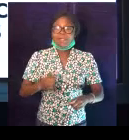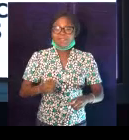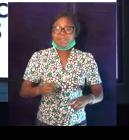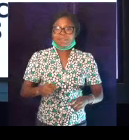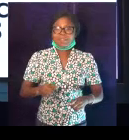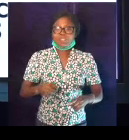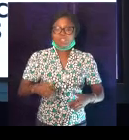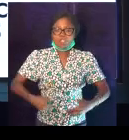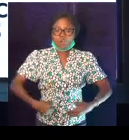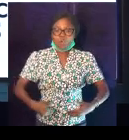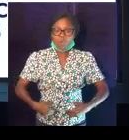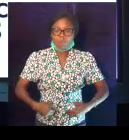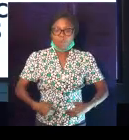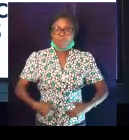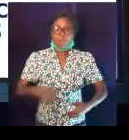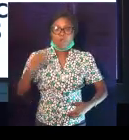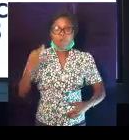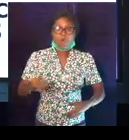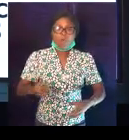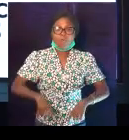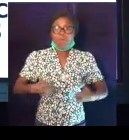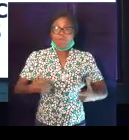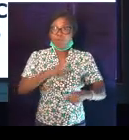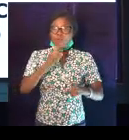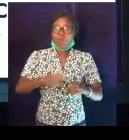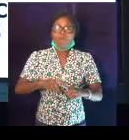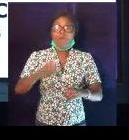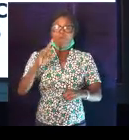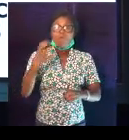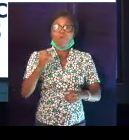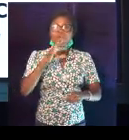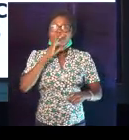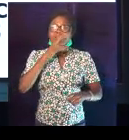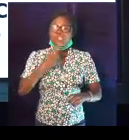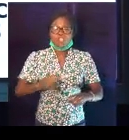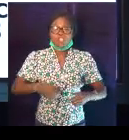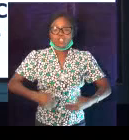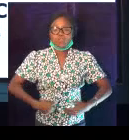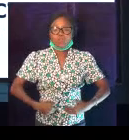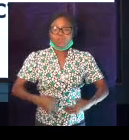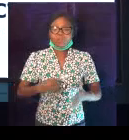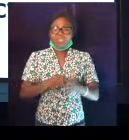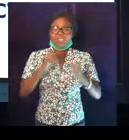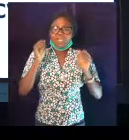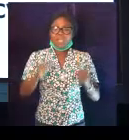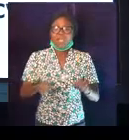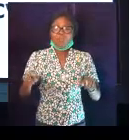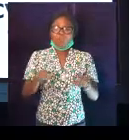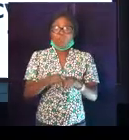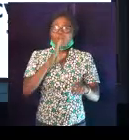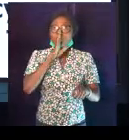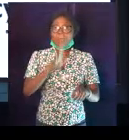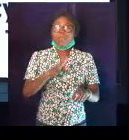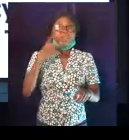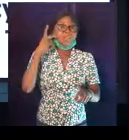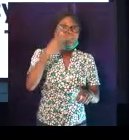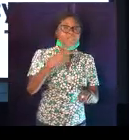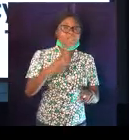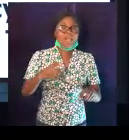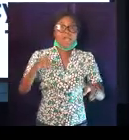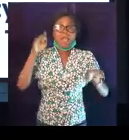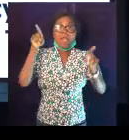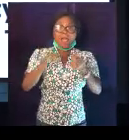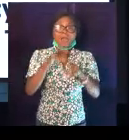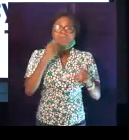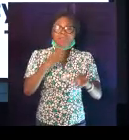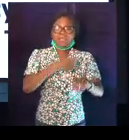Youth is the time of life when one is young. It can also be seen as the time